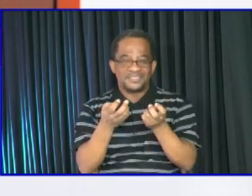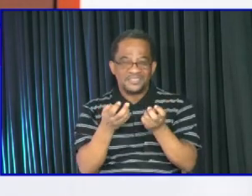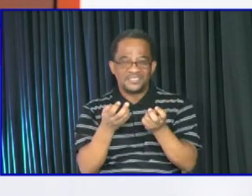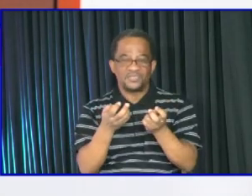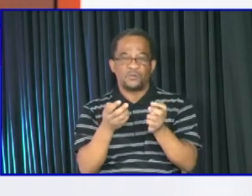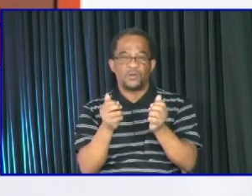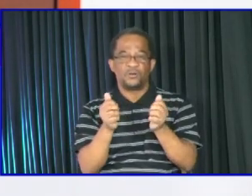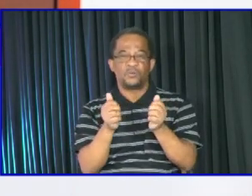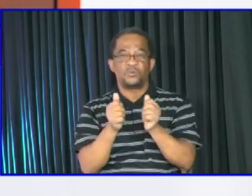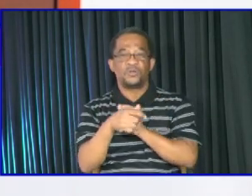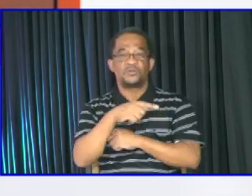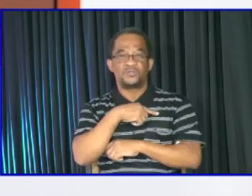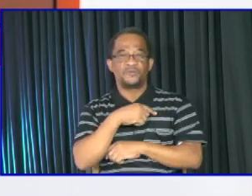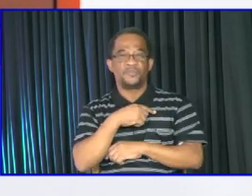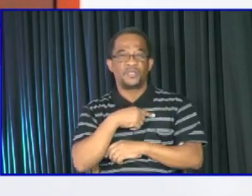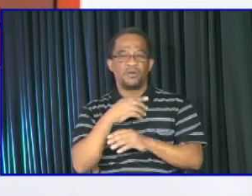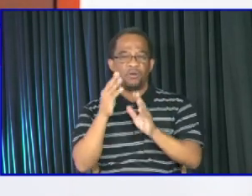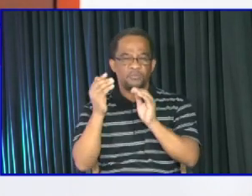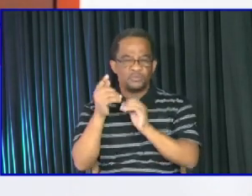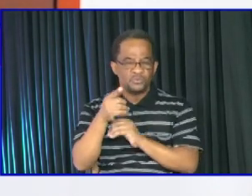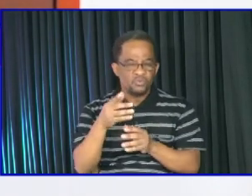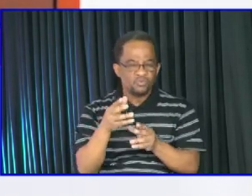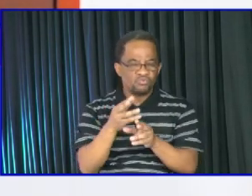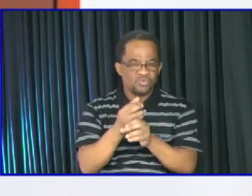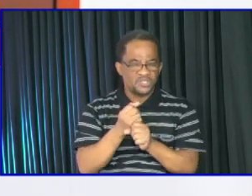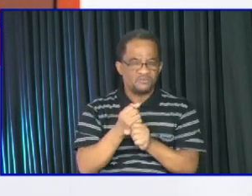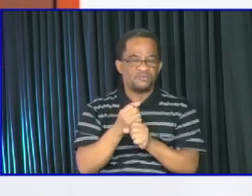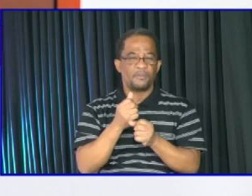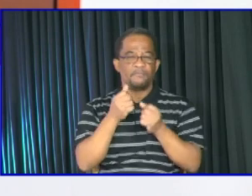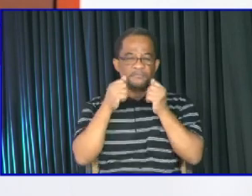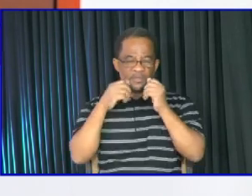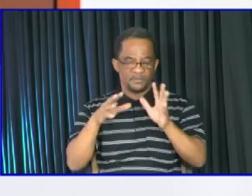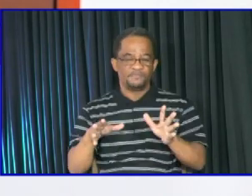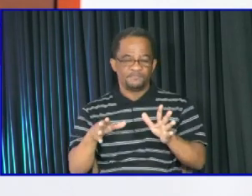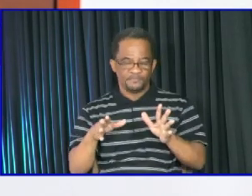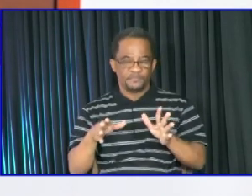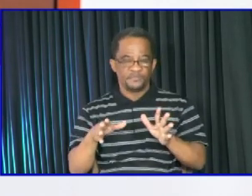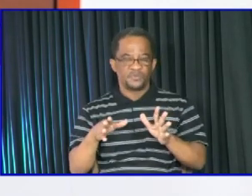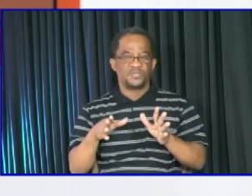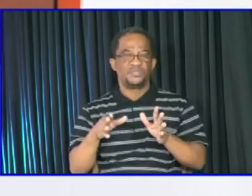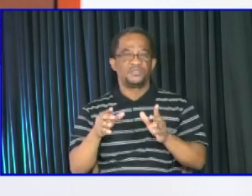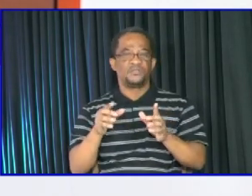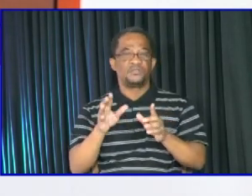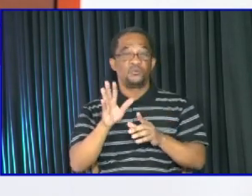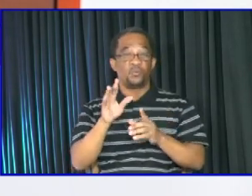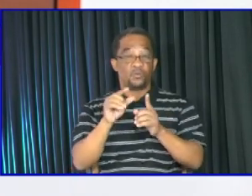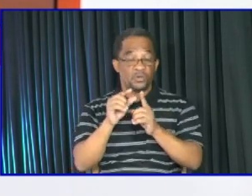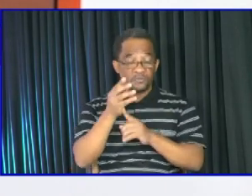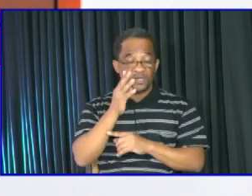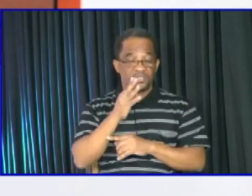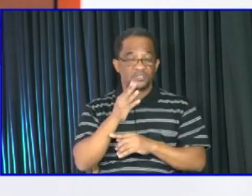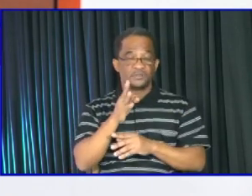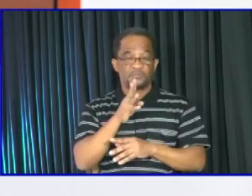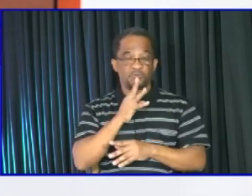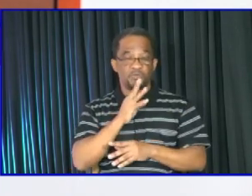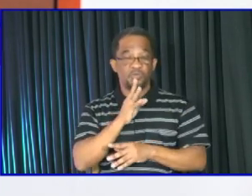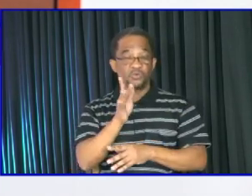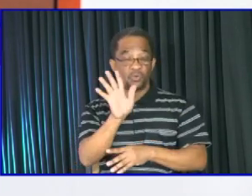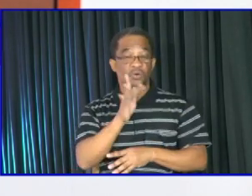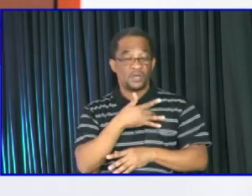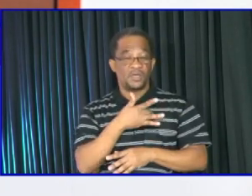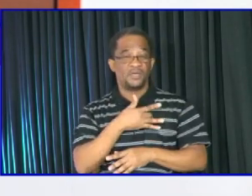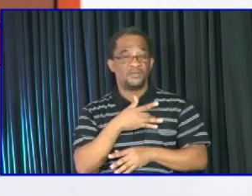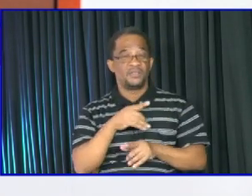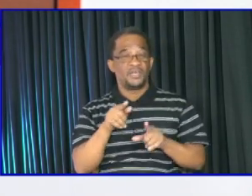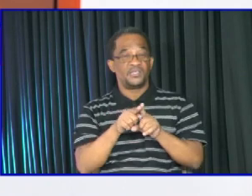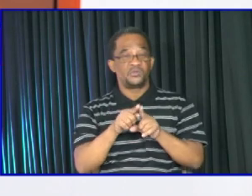We hope that you received a blessing. We hope that the word of God spoke directly to your heart. And as we